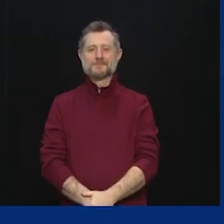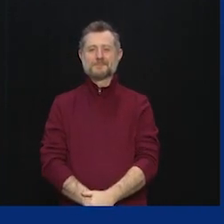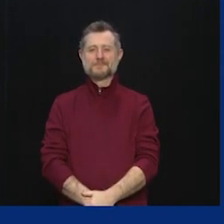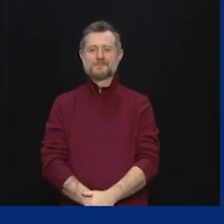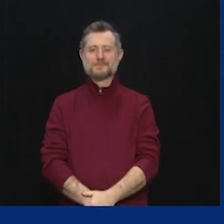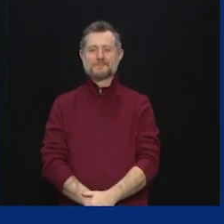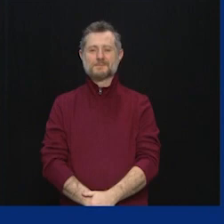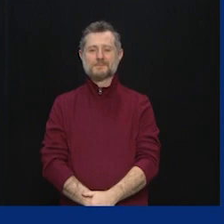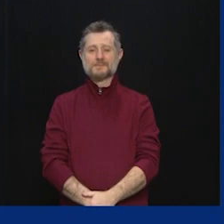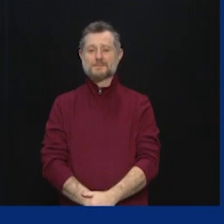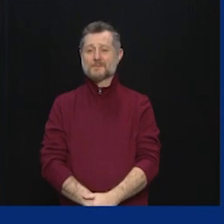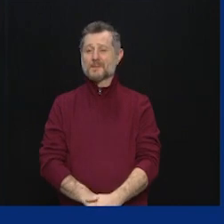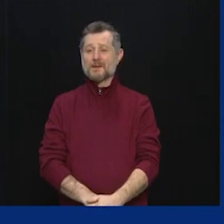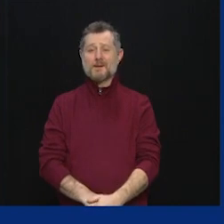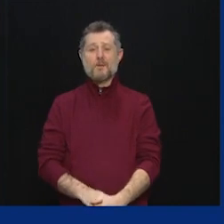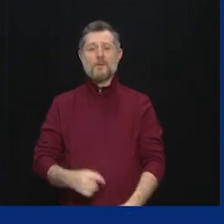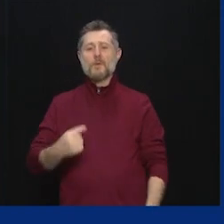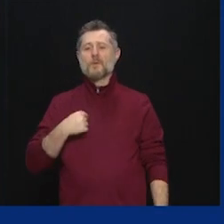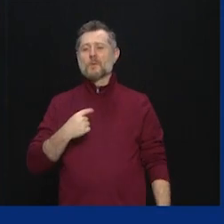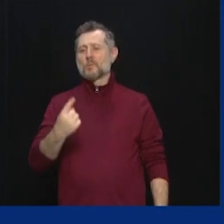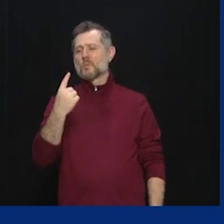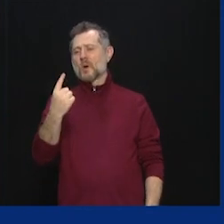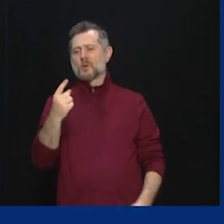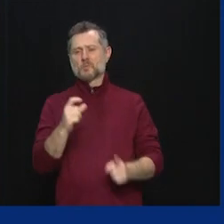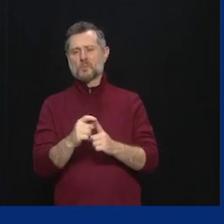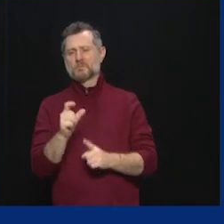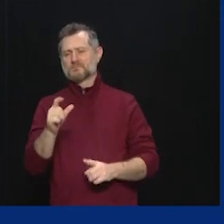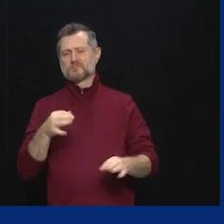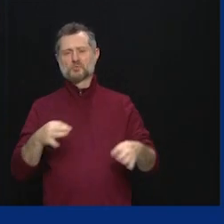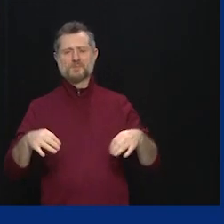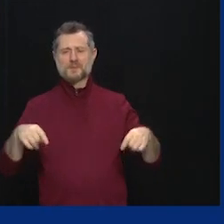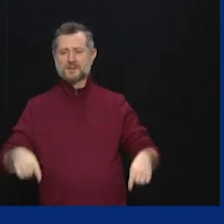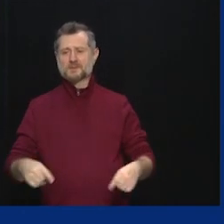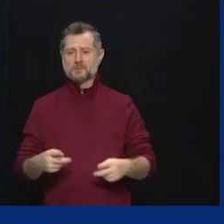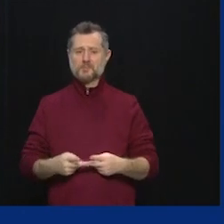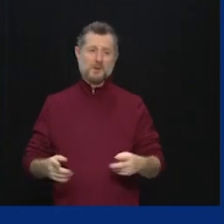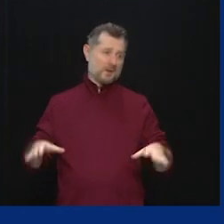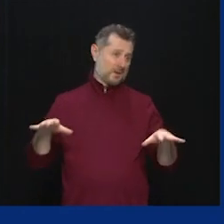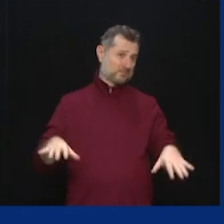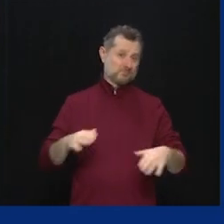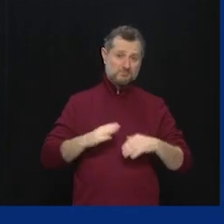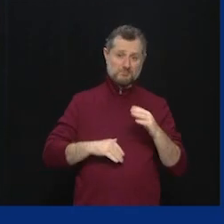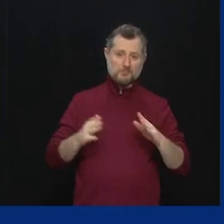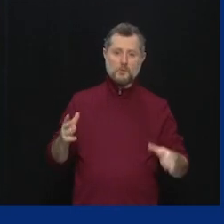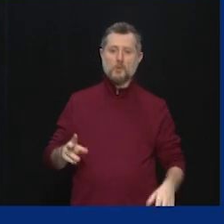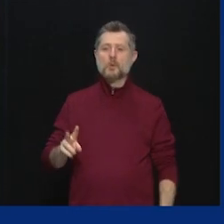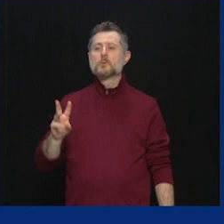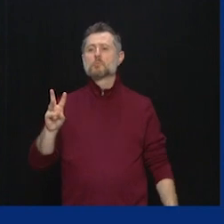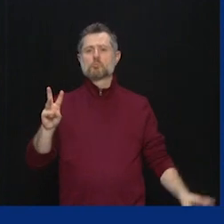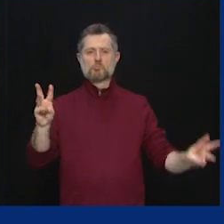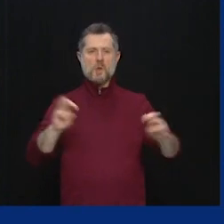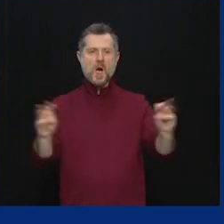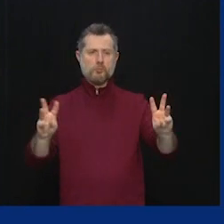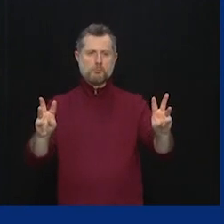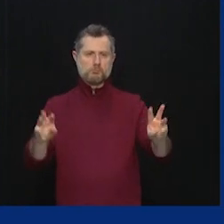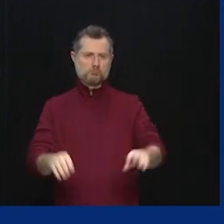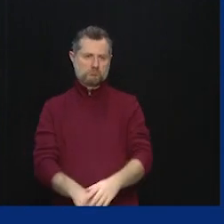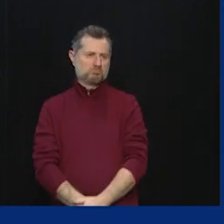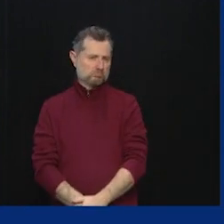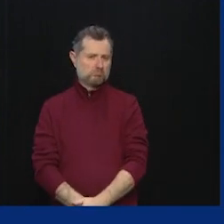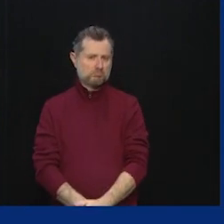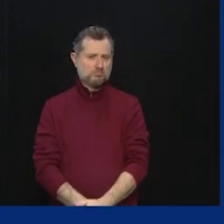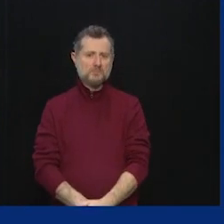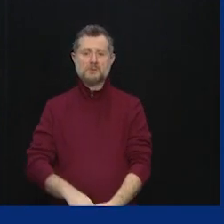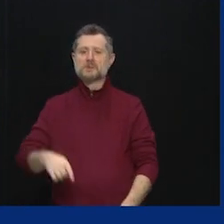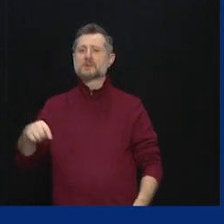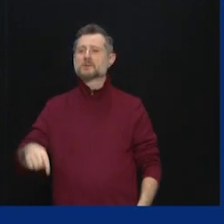I have one word to describe this place. Wow. This is spectacular.